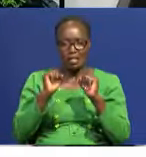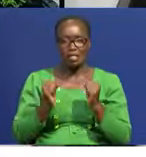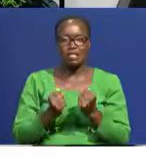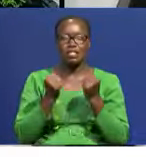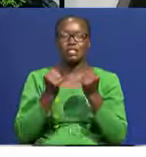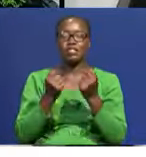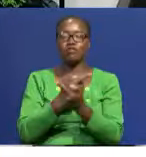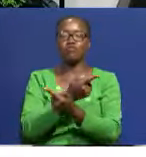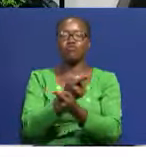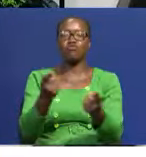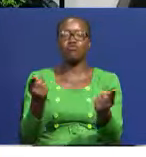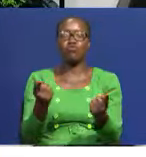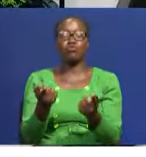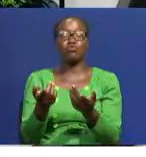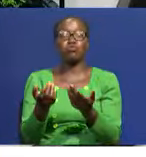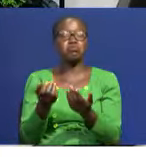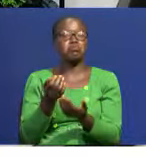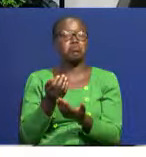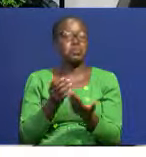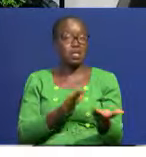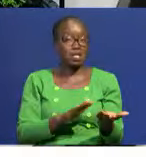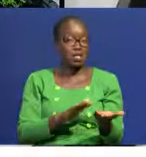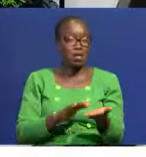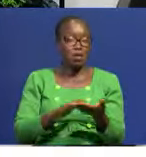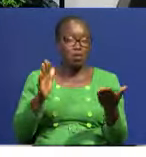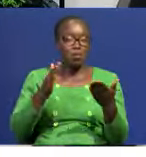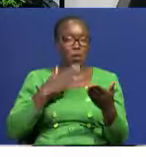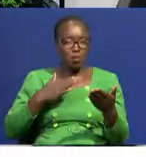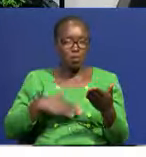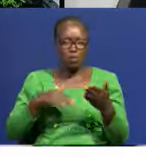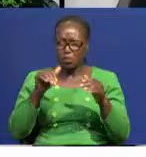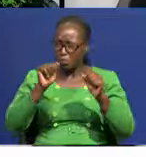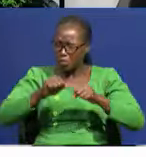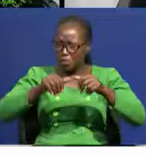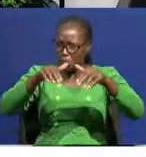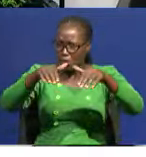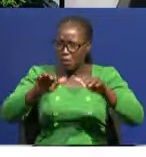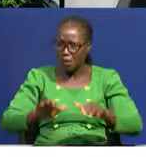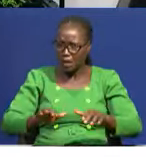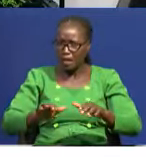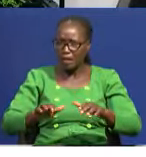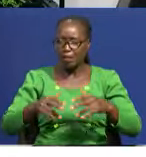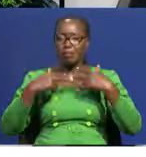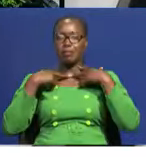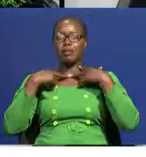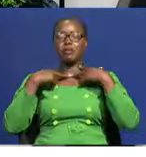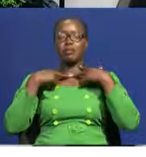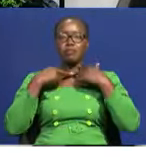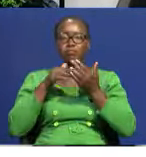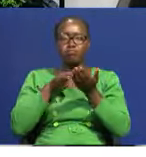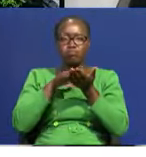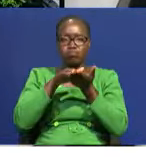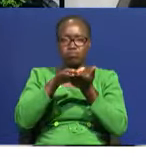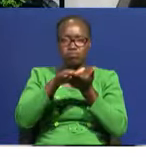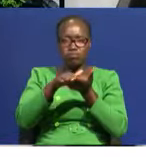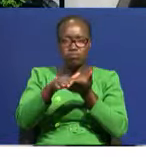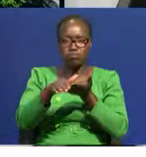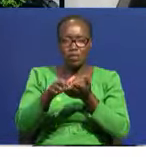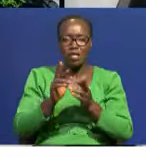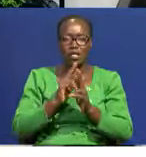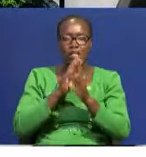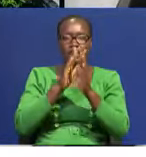rescue those feared dead. More bodies, of course, could be buried in a sludge. Yusuf